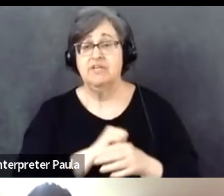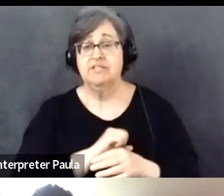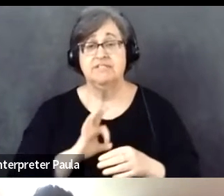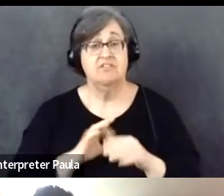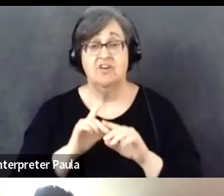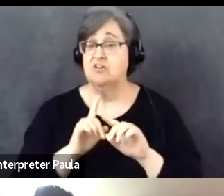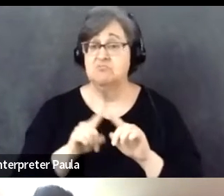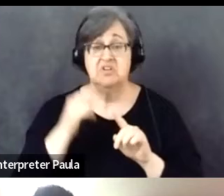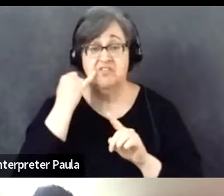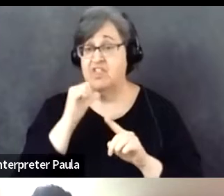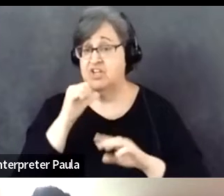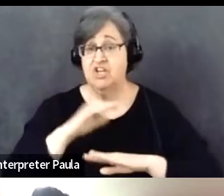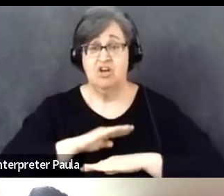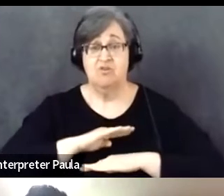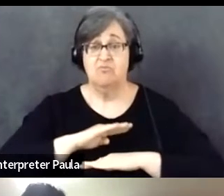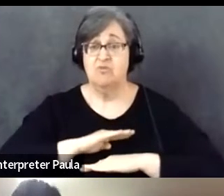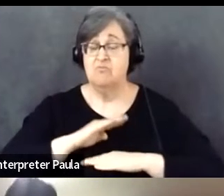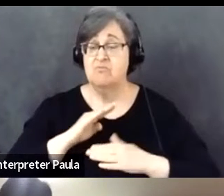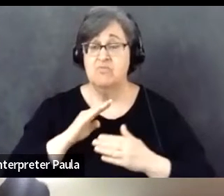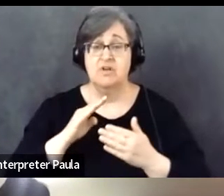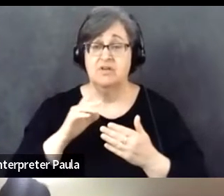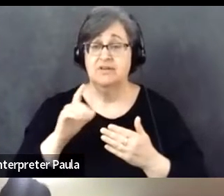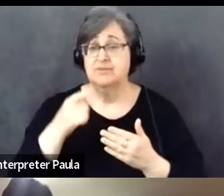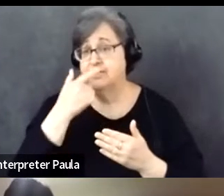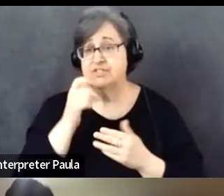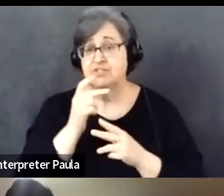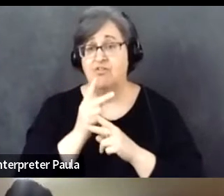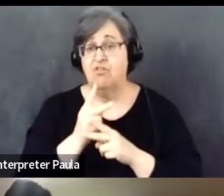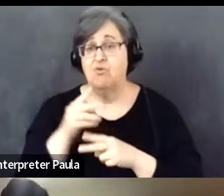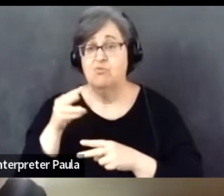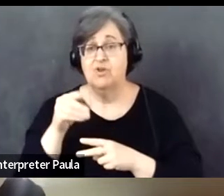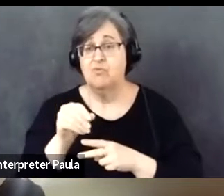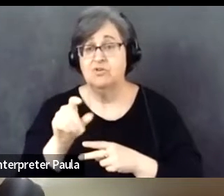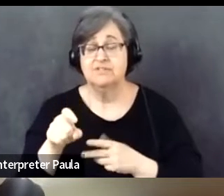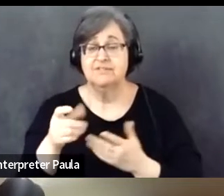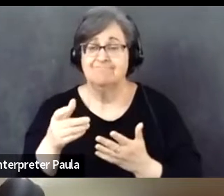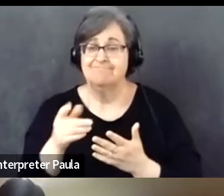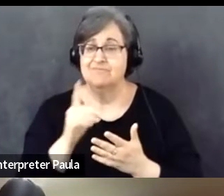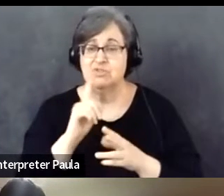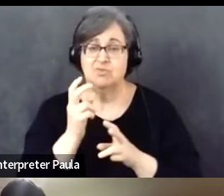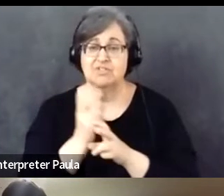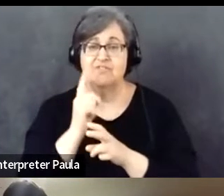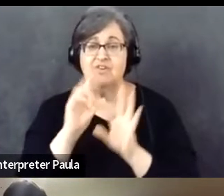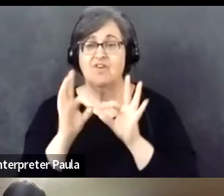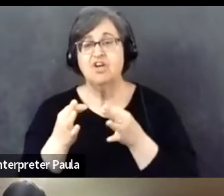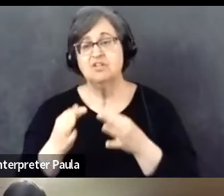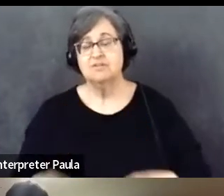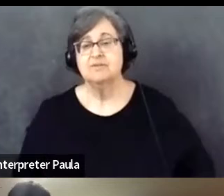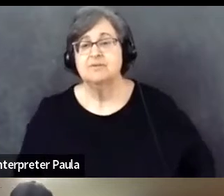not meeting the needs because of the loan reimbursement need, it's difficult for families. And we